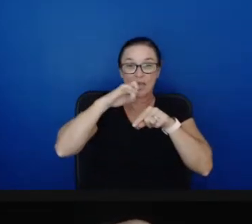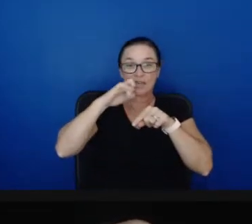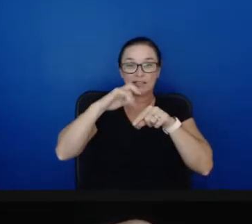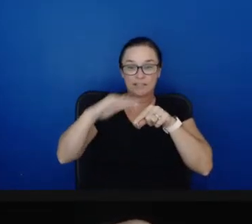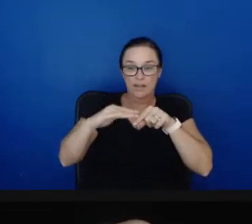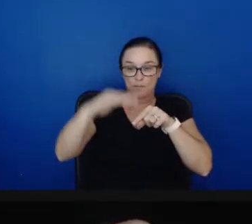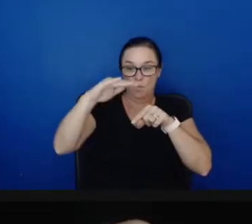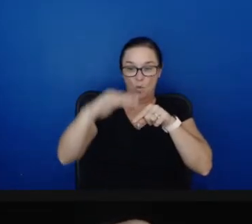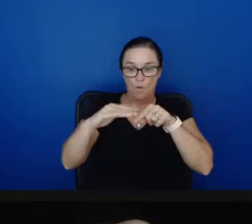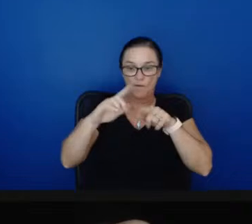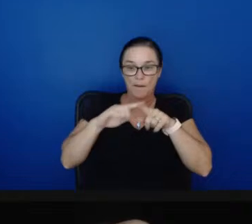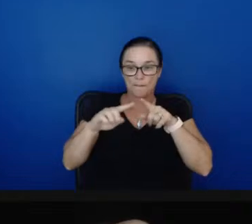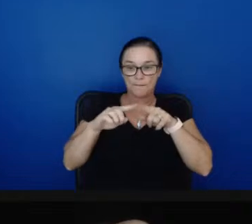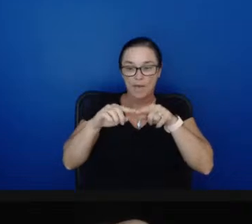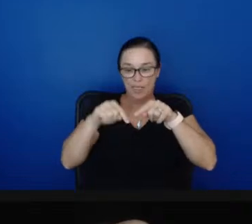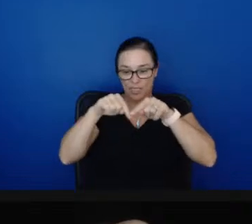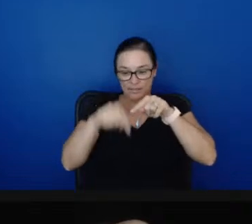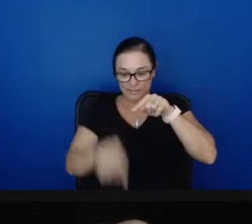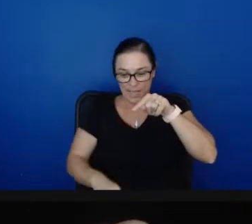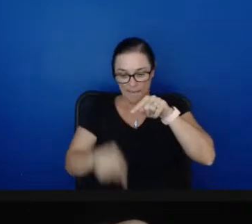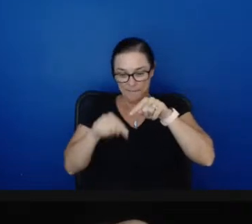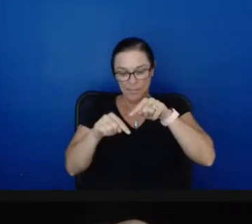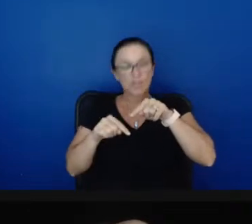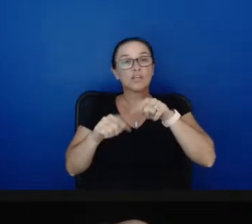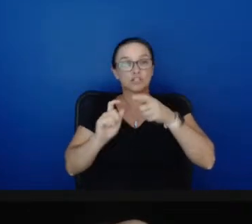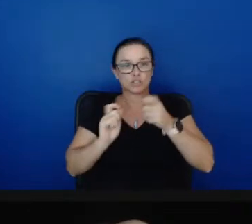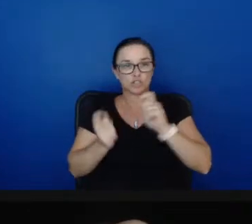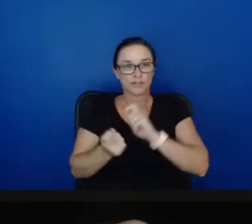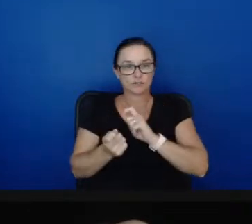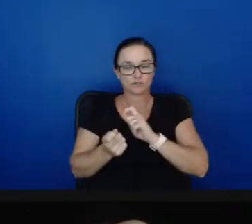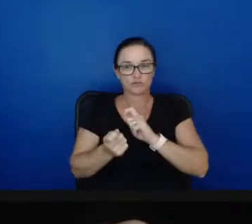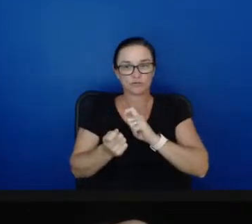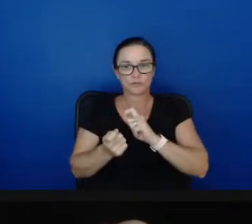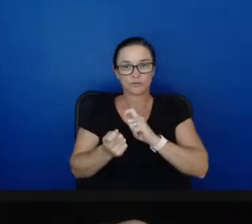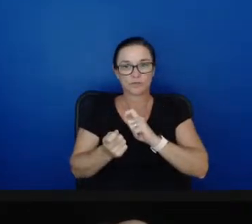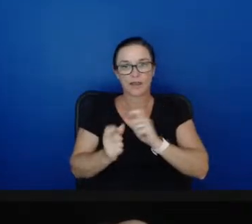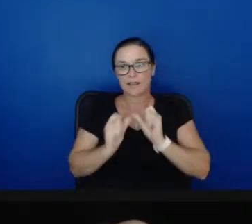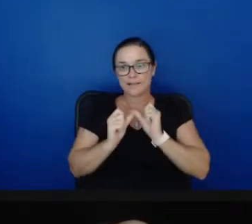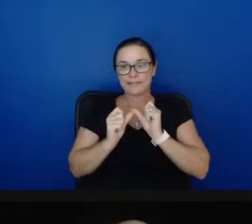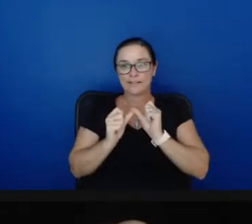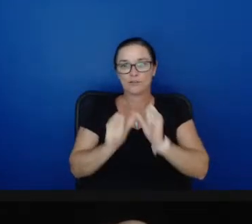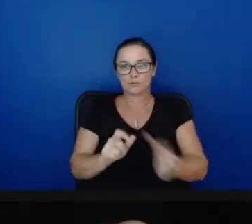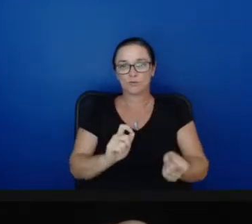did change. And it did so for the whole length of that